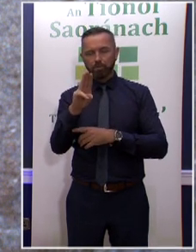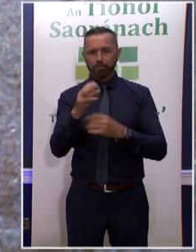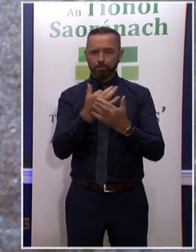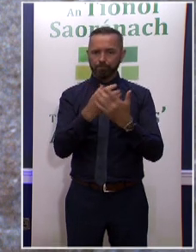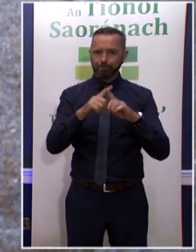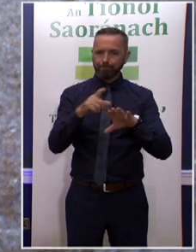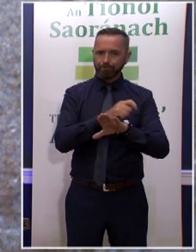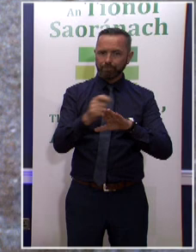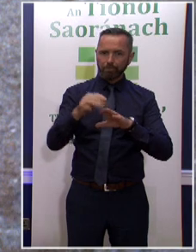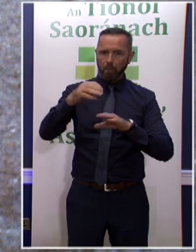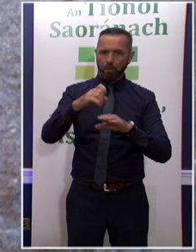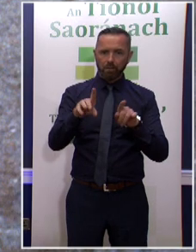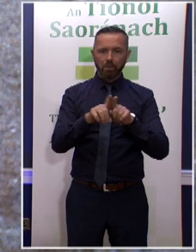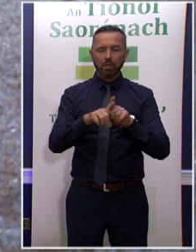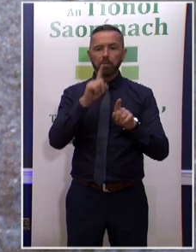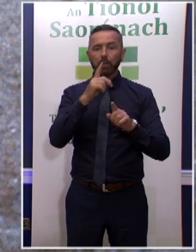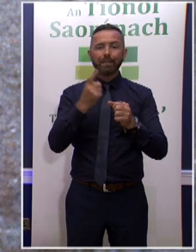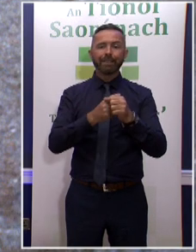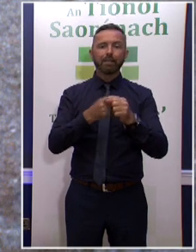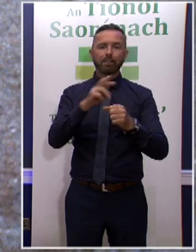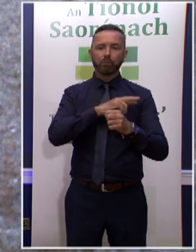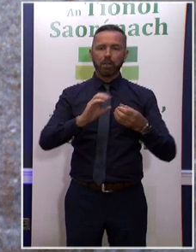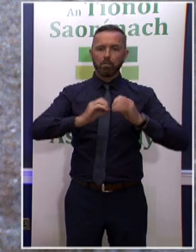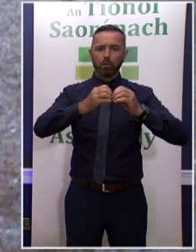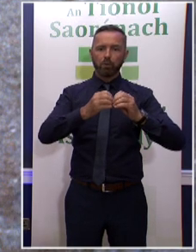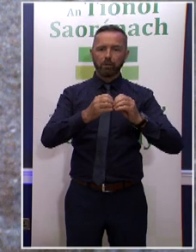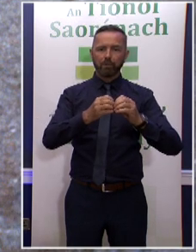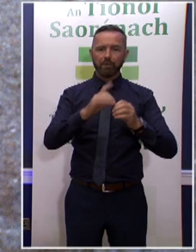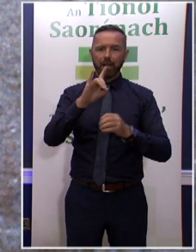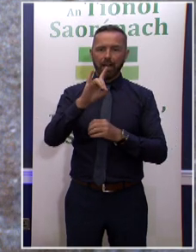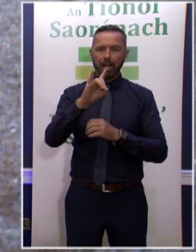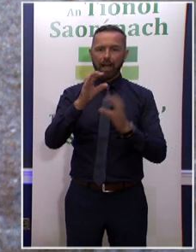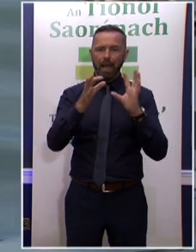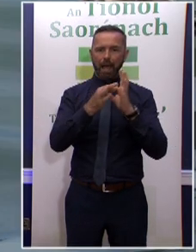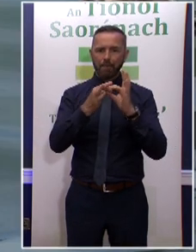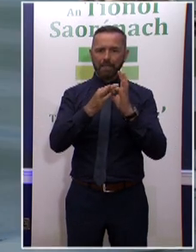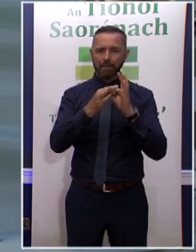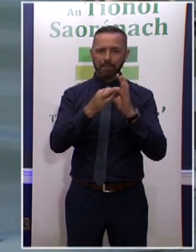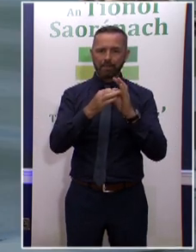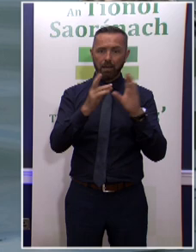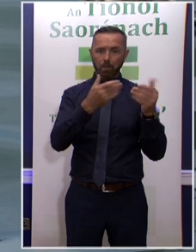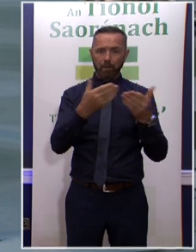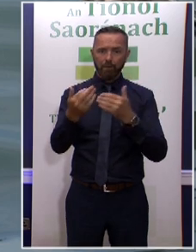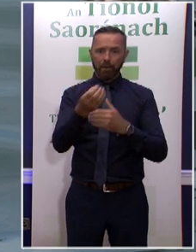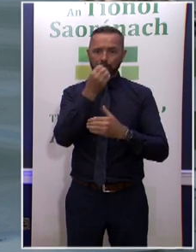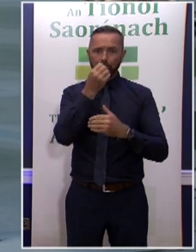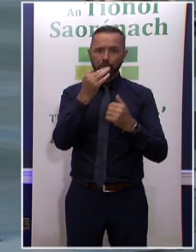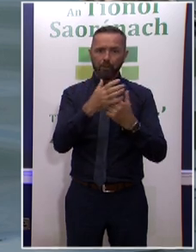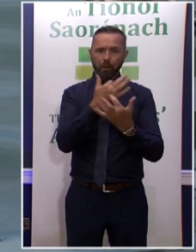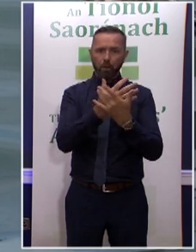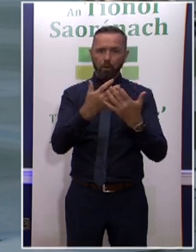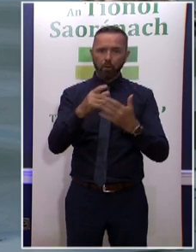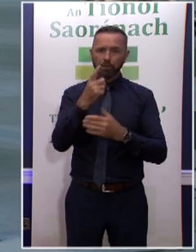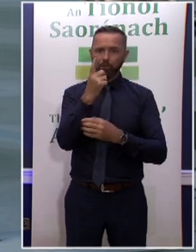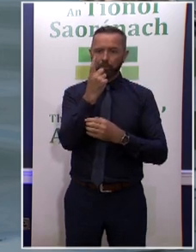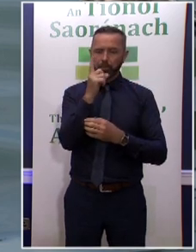kinds of mollusks and so on. And again, this is a very productive habitat, and it provides a larder for a whole range of wading bird